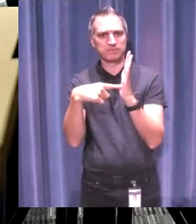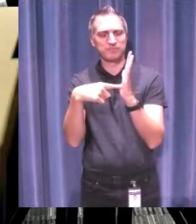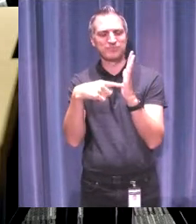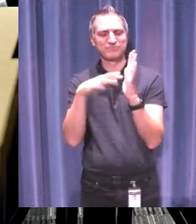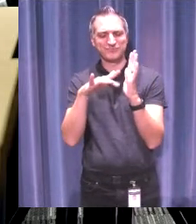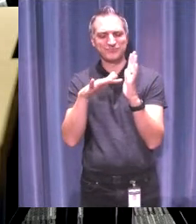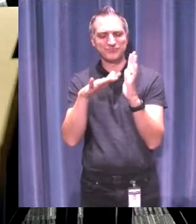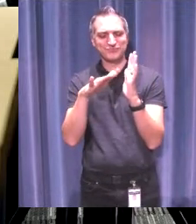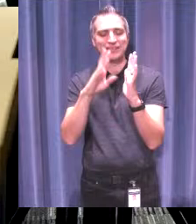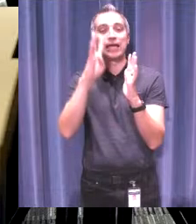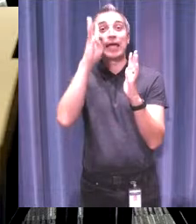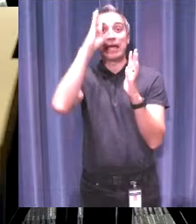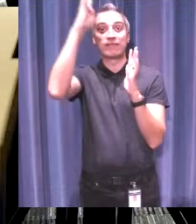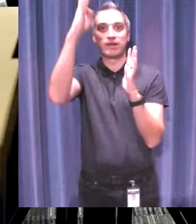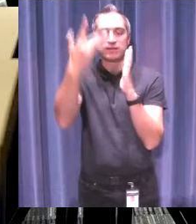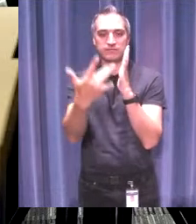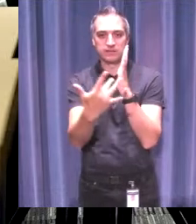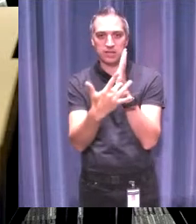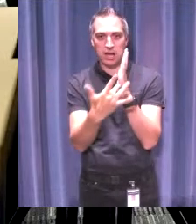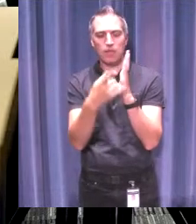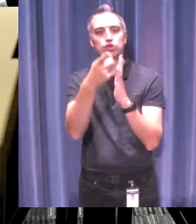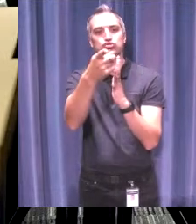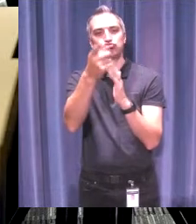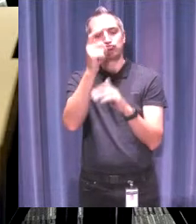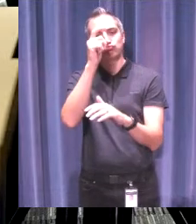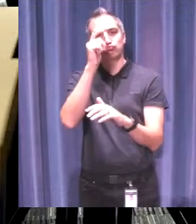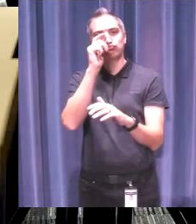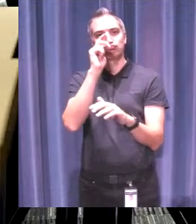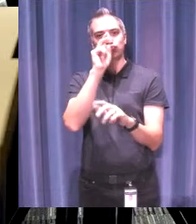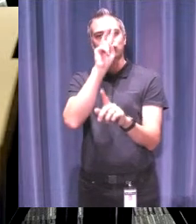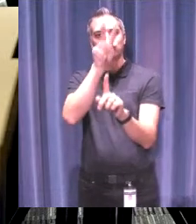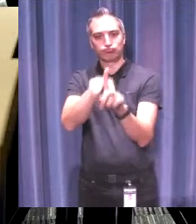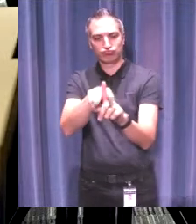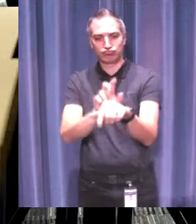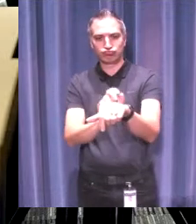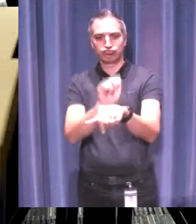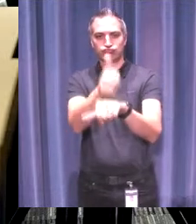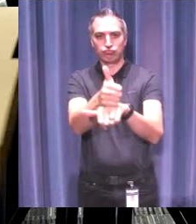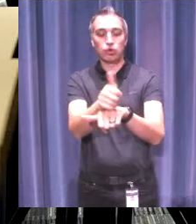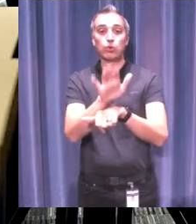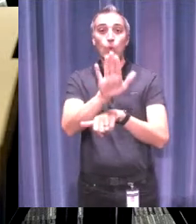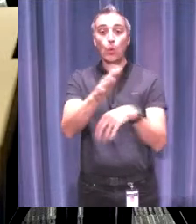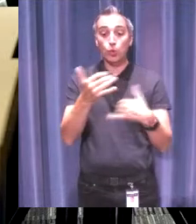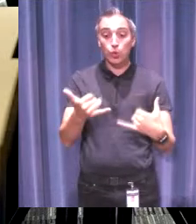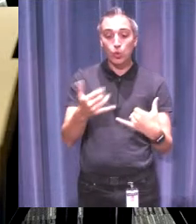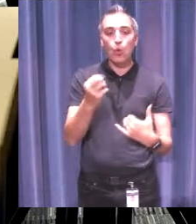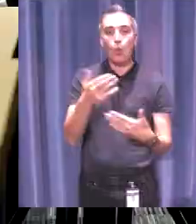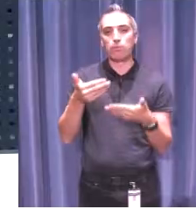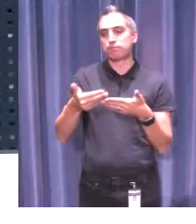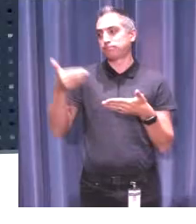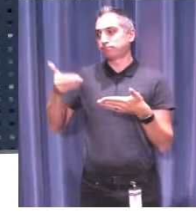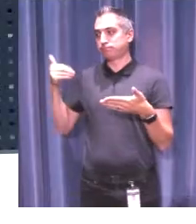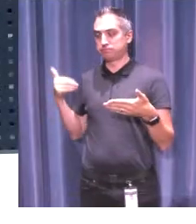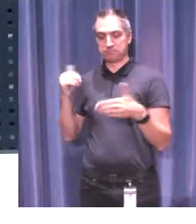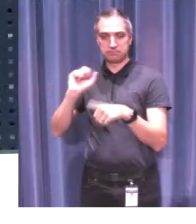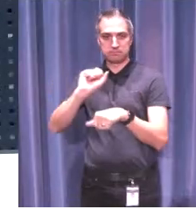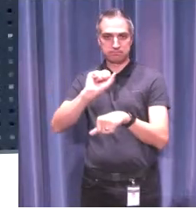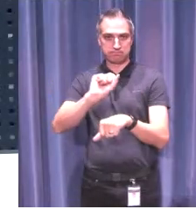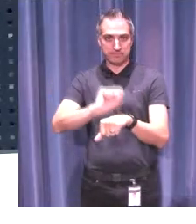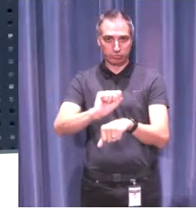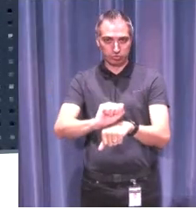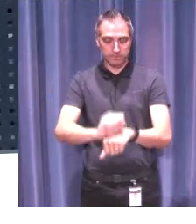innovative technology that you have implemented in your current or prior position. Well,